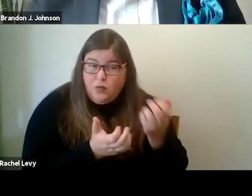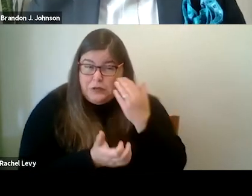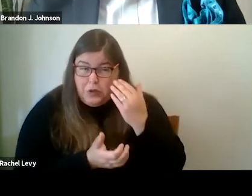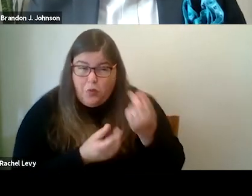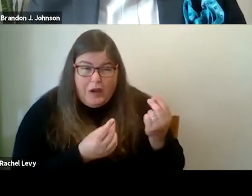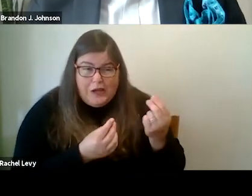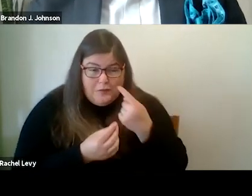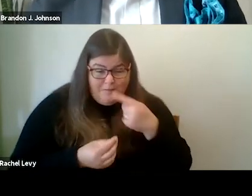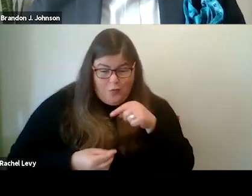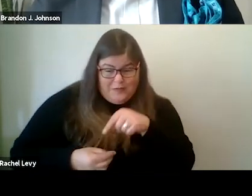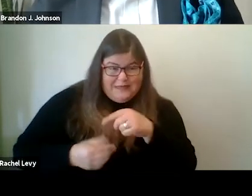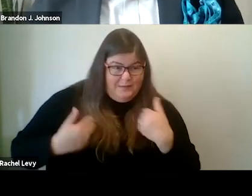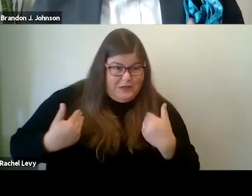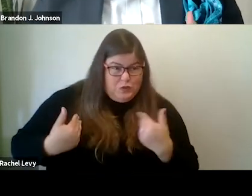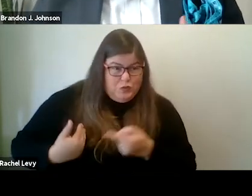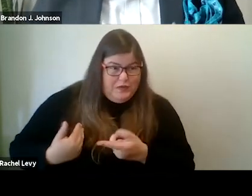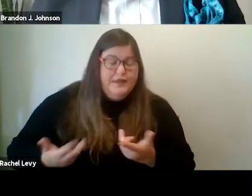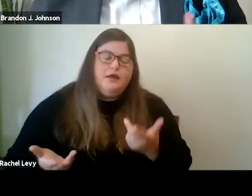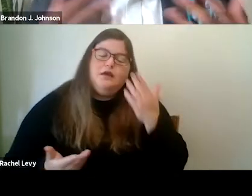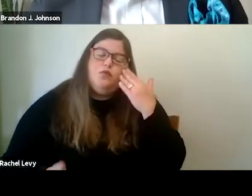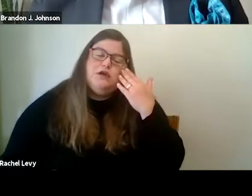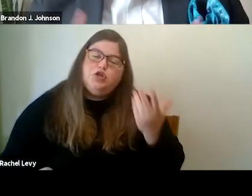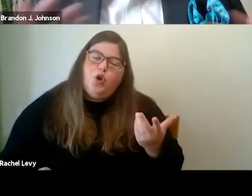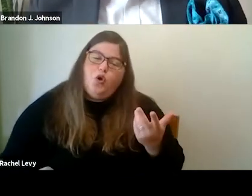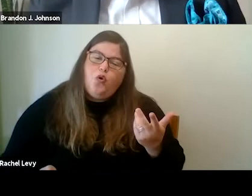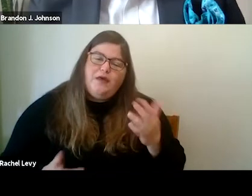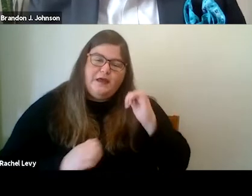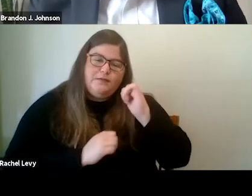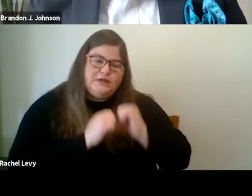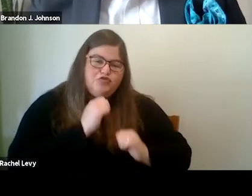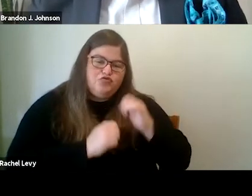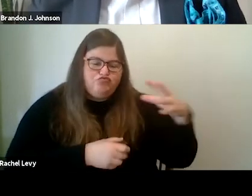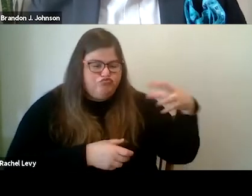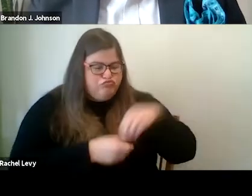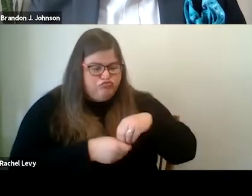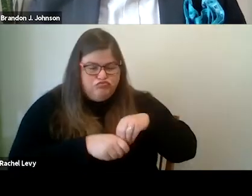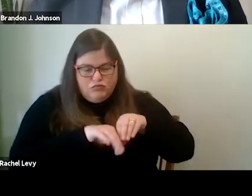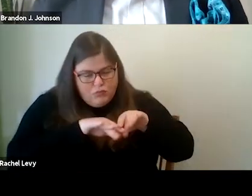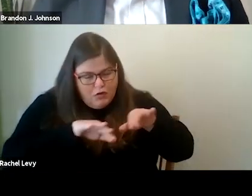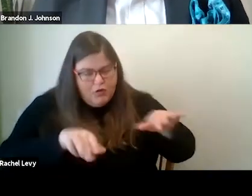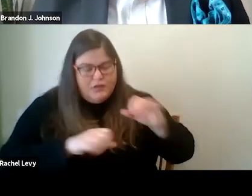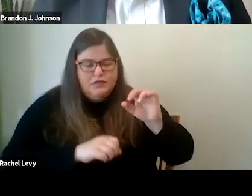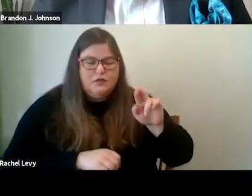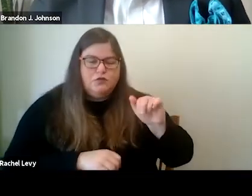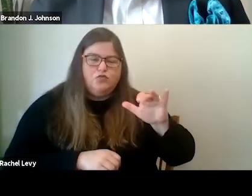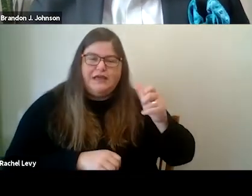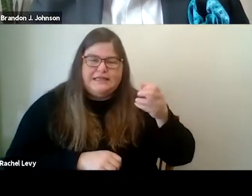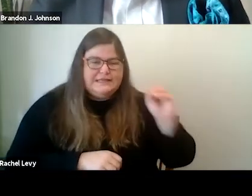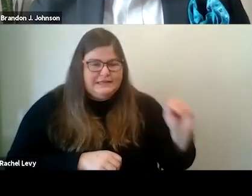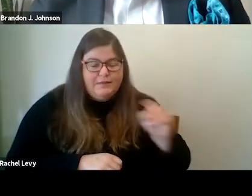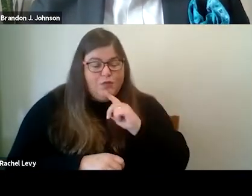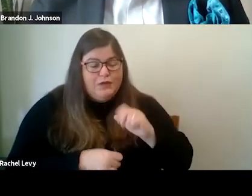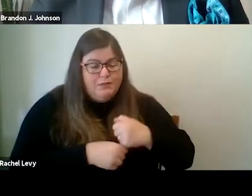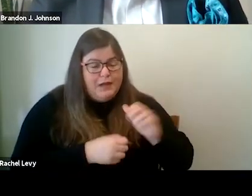do for their youth. And as we know, there has been structural racism, systemic racism that has really made it more difficult for